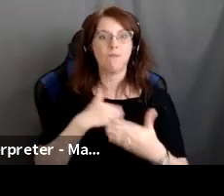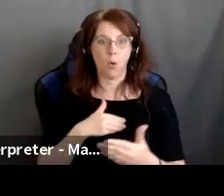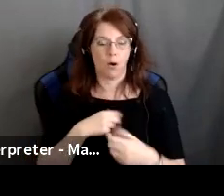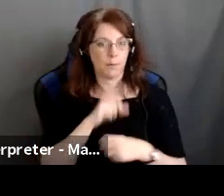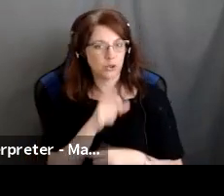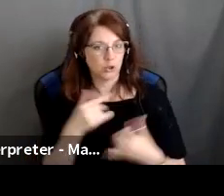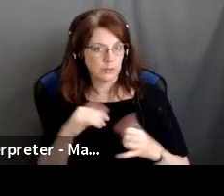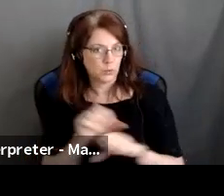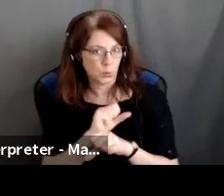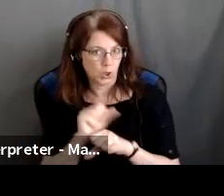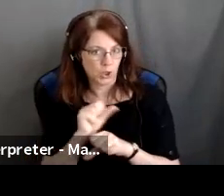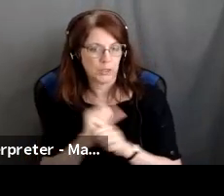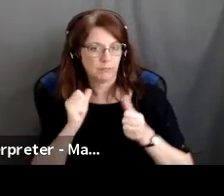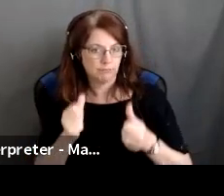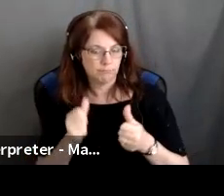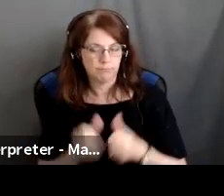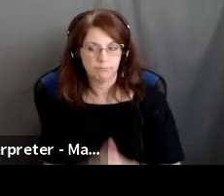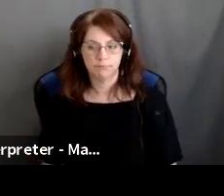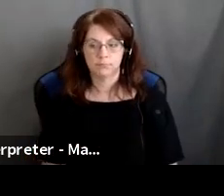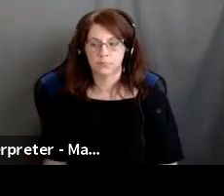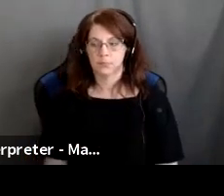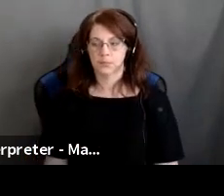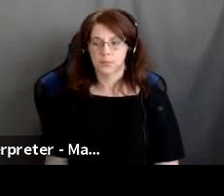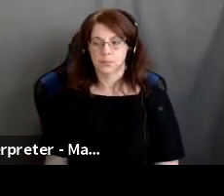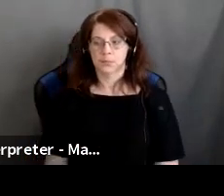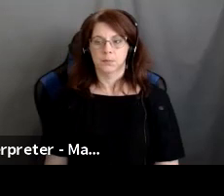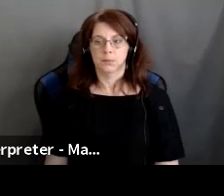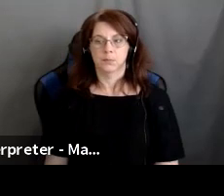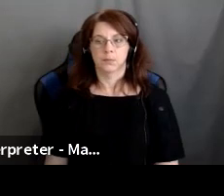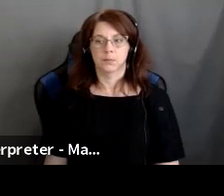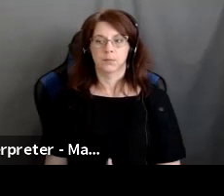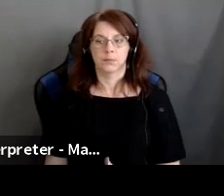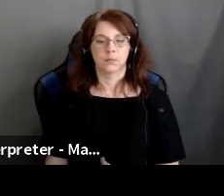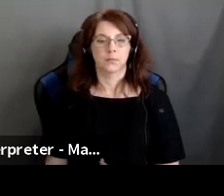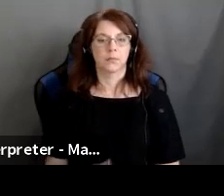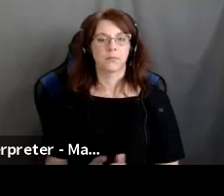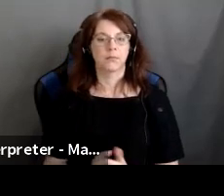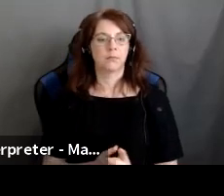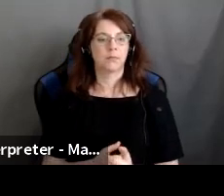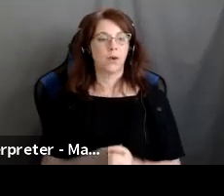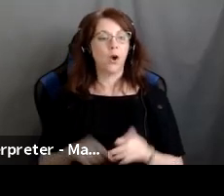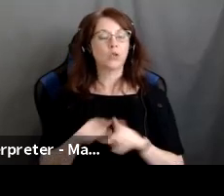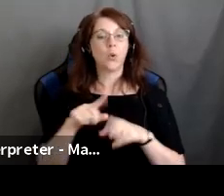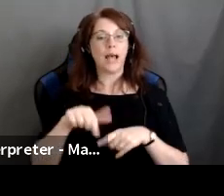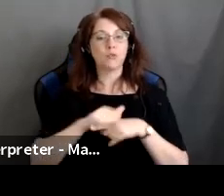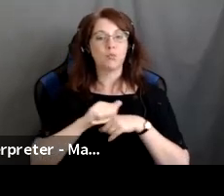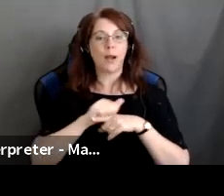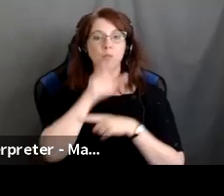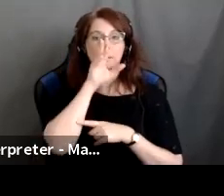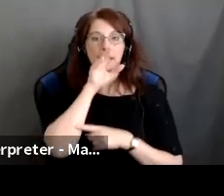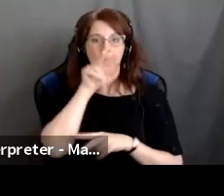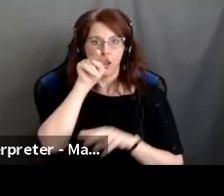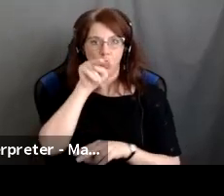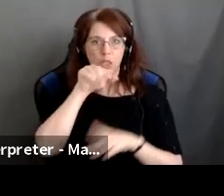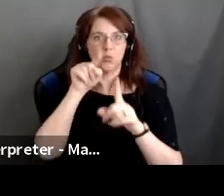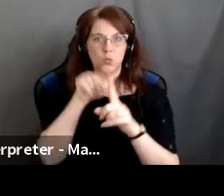And you want to help them make sure that they practice speaking into the camera so everybody can